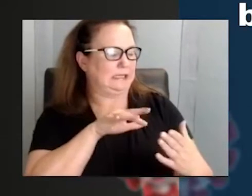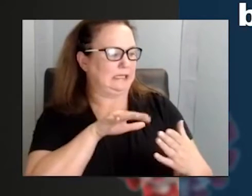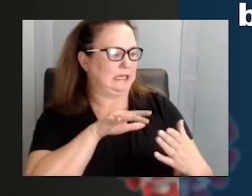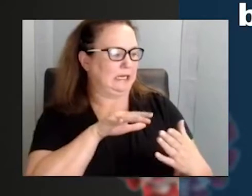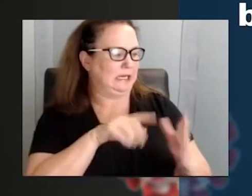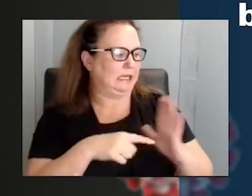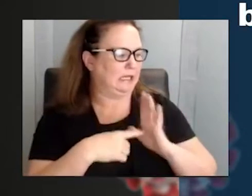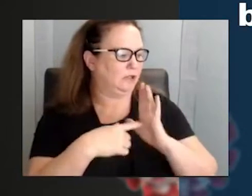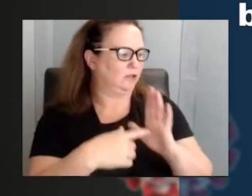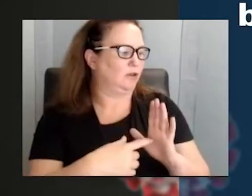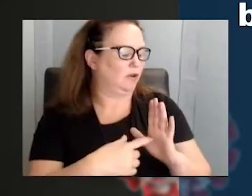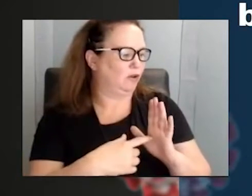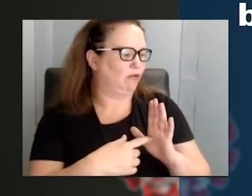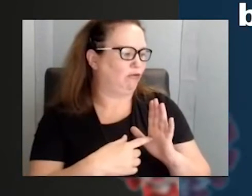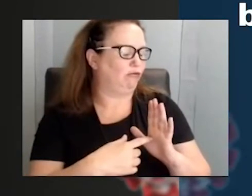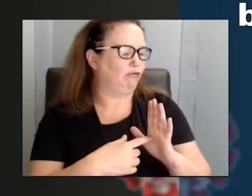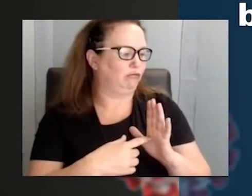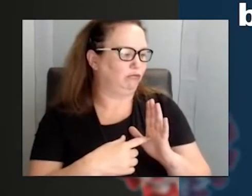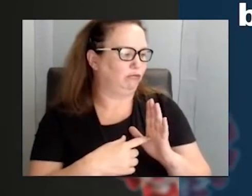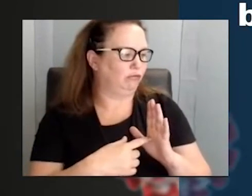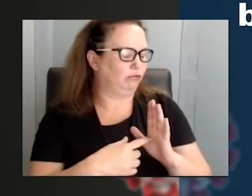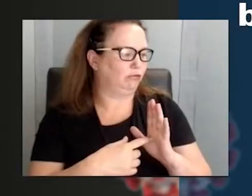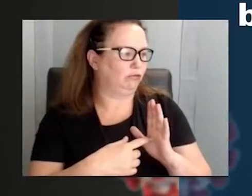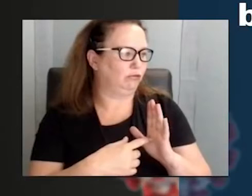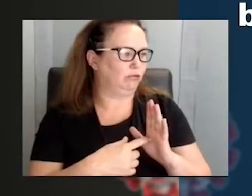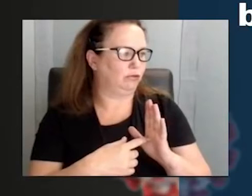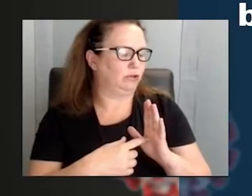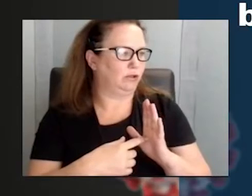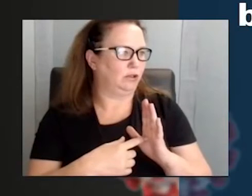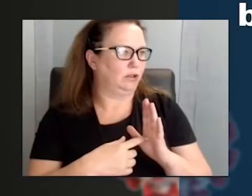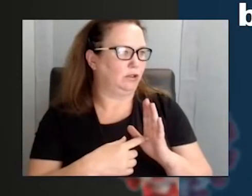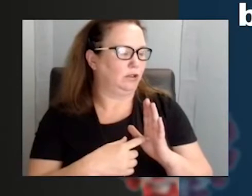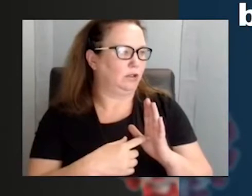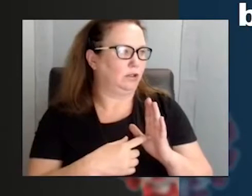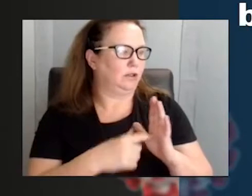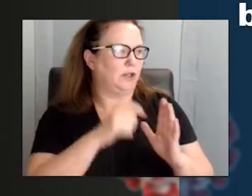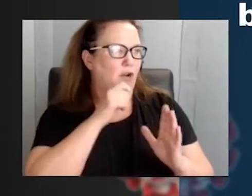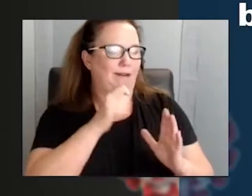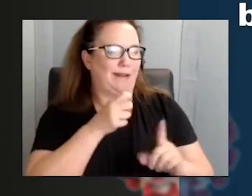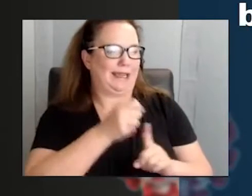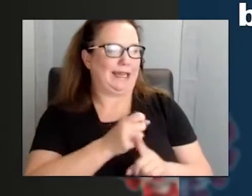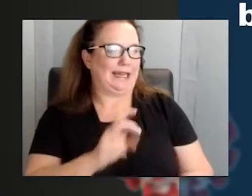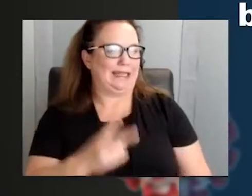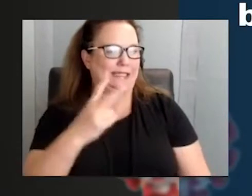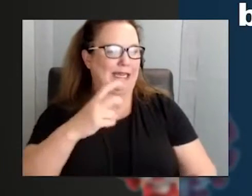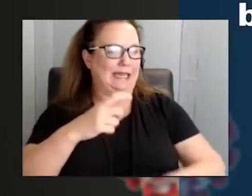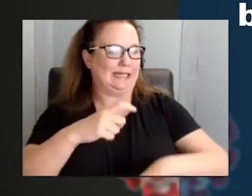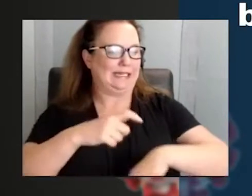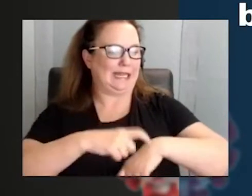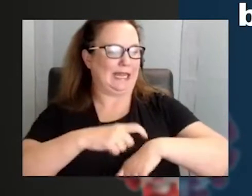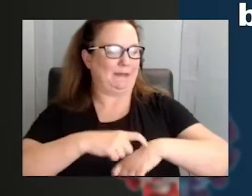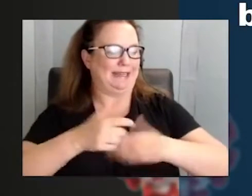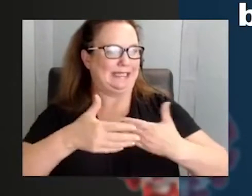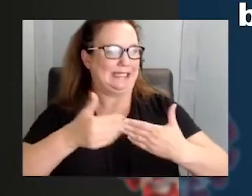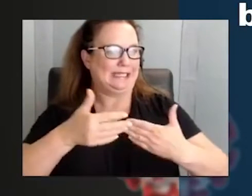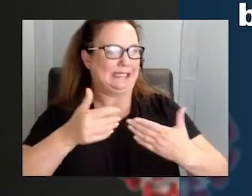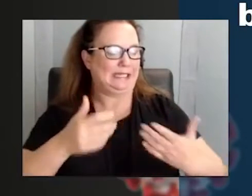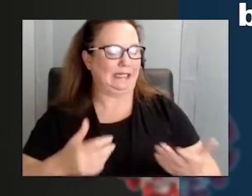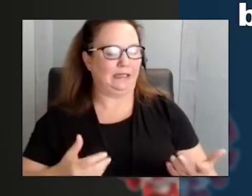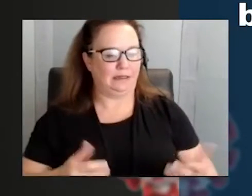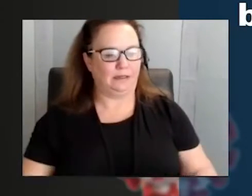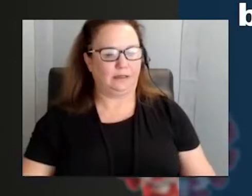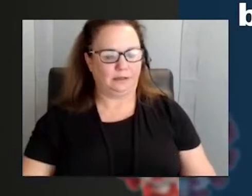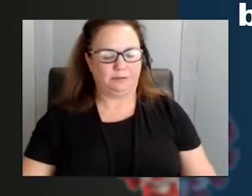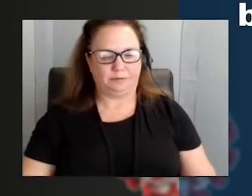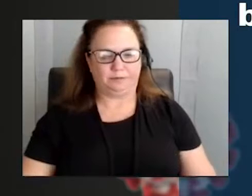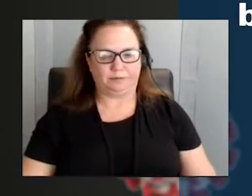shows it is you're not maybe going to get it a second time as easily. Yeah. They Yeah. looked at like And lot I of